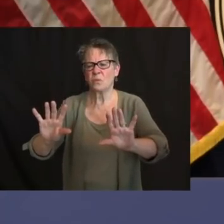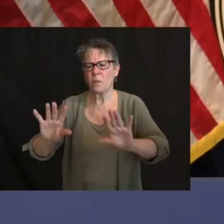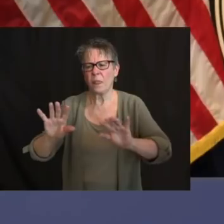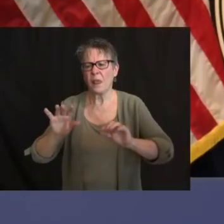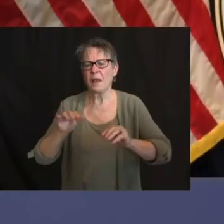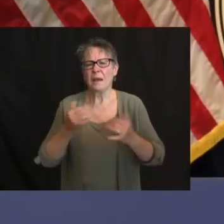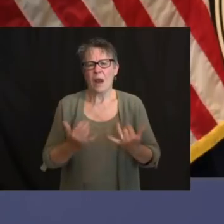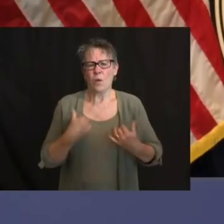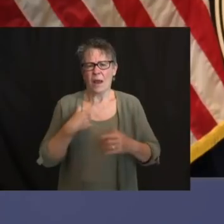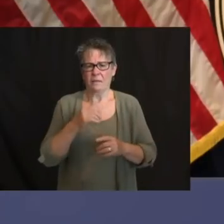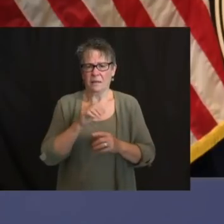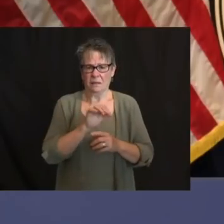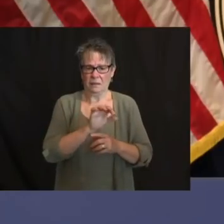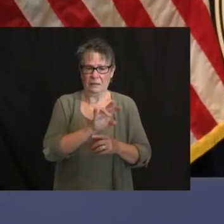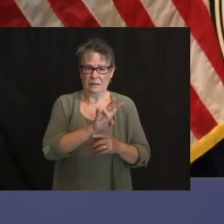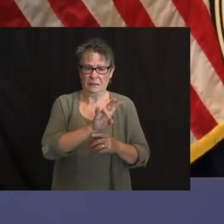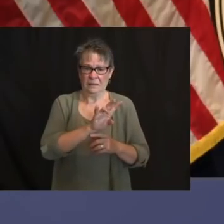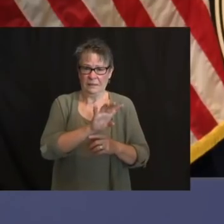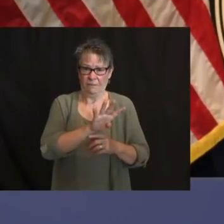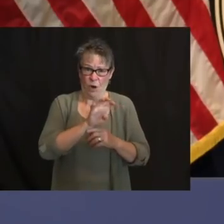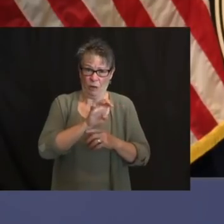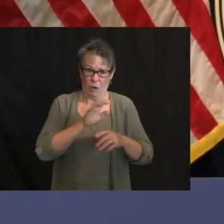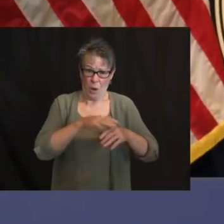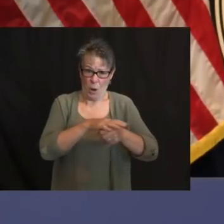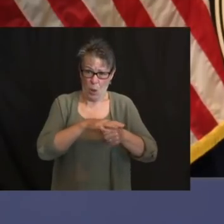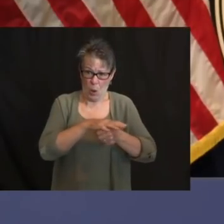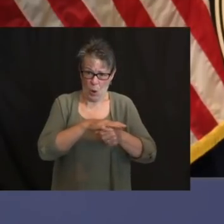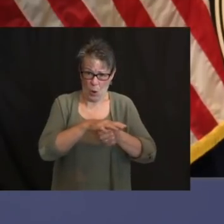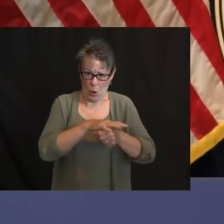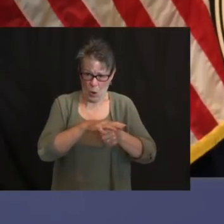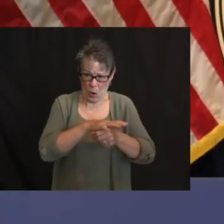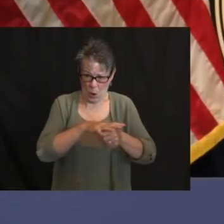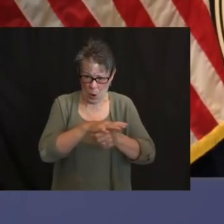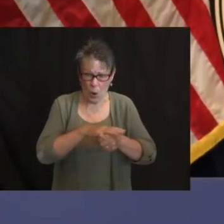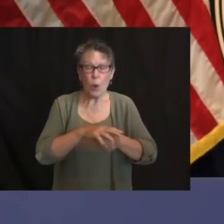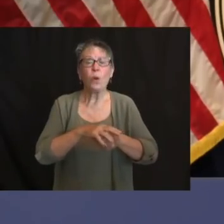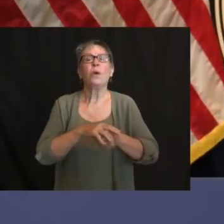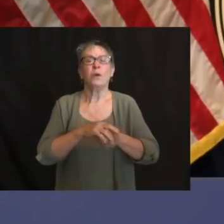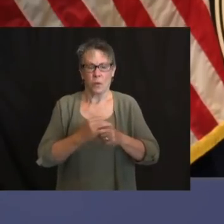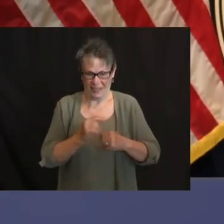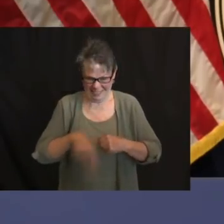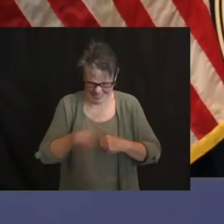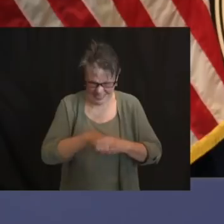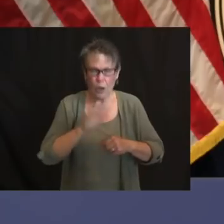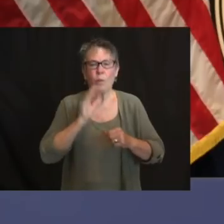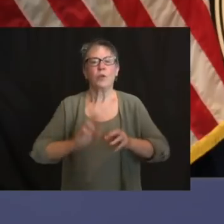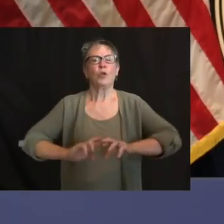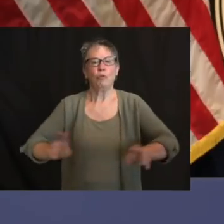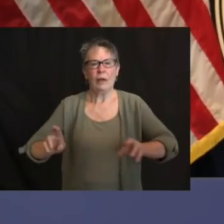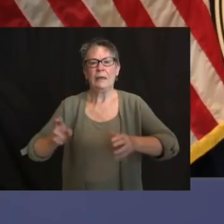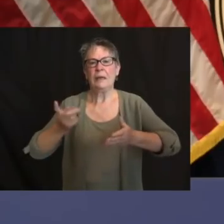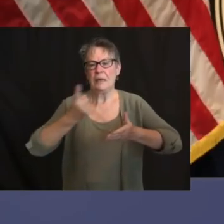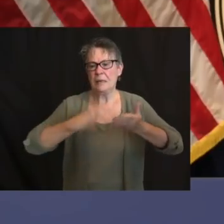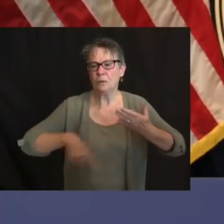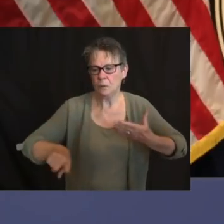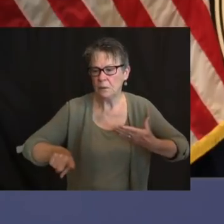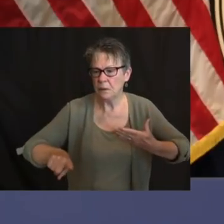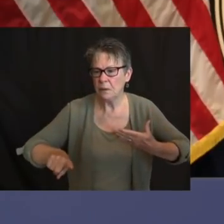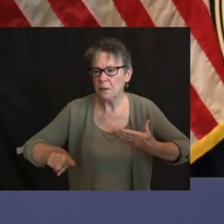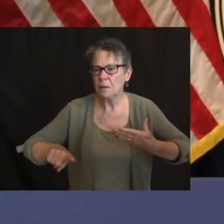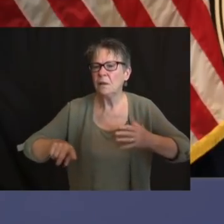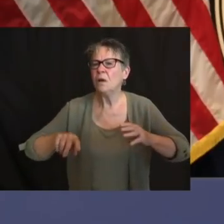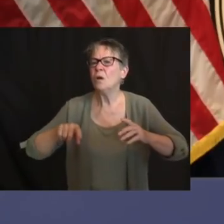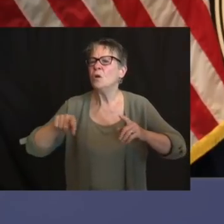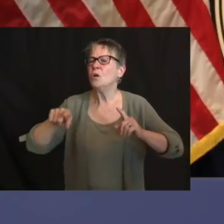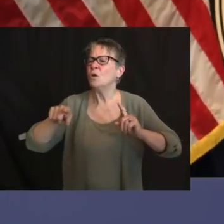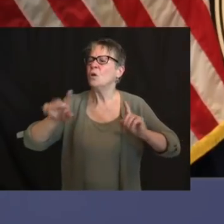tracers by next week. By next week. I was told by Rutgers today that they wouldn't be rolling out they wouldn't actually be starting training until the end of next